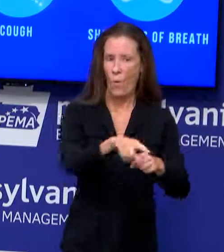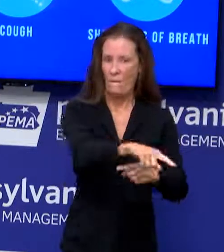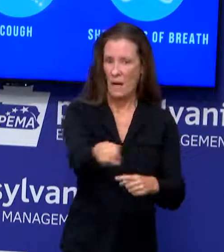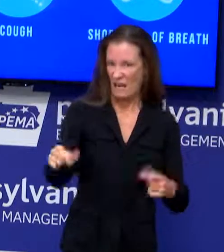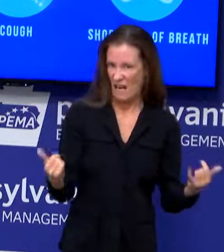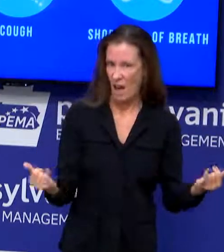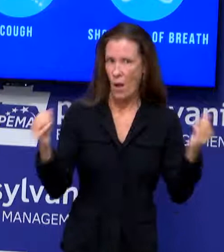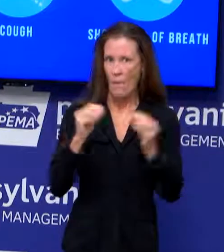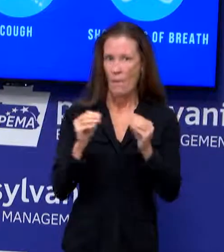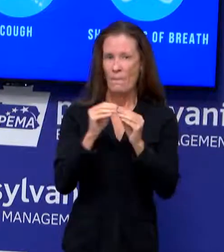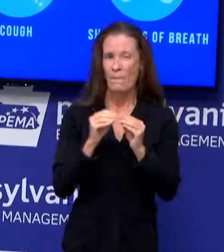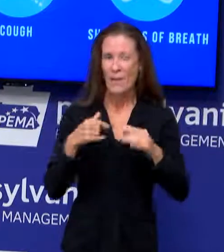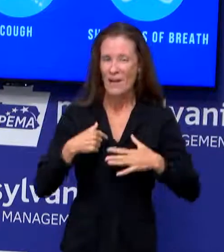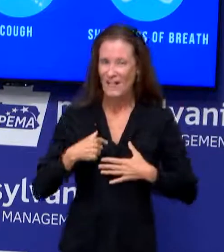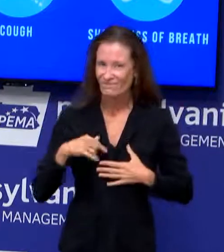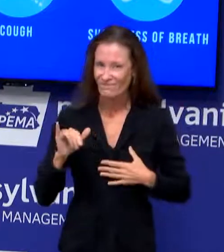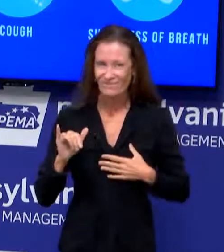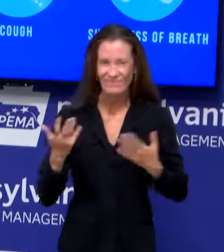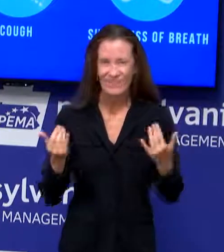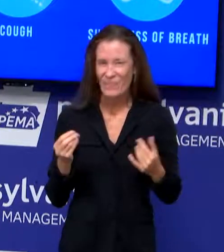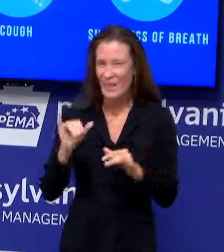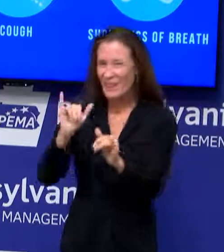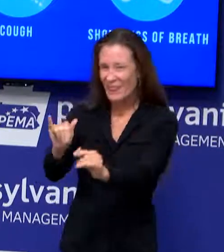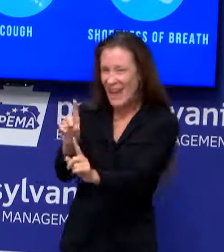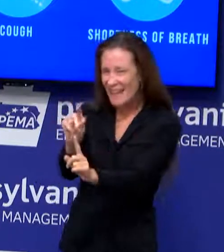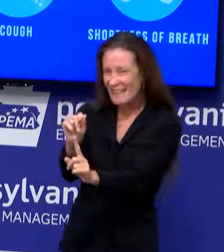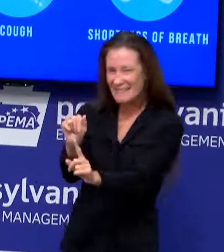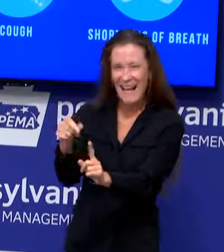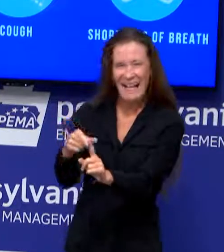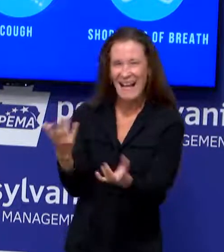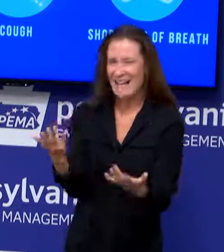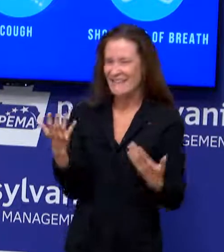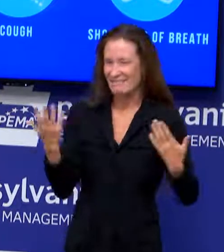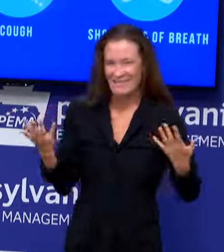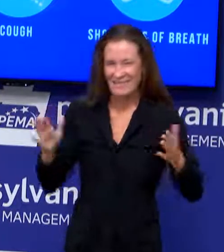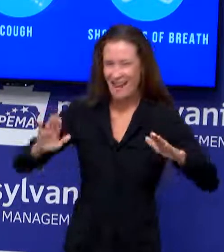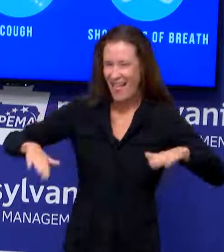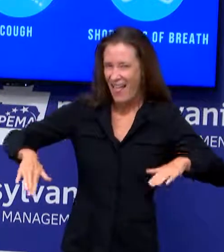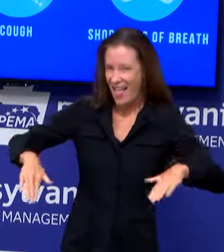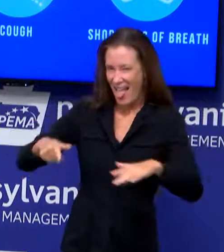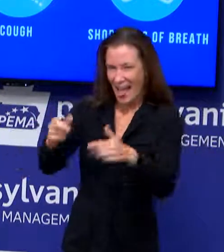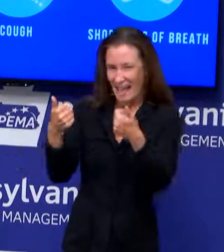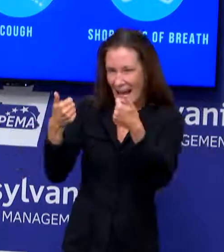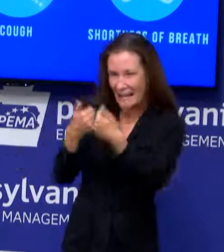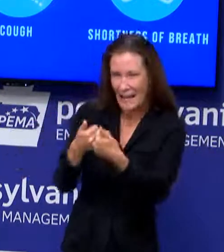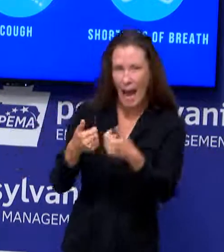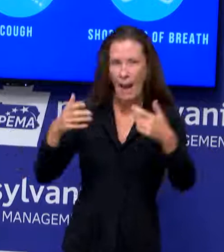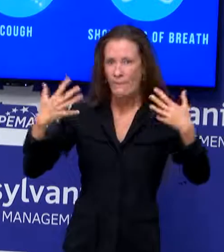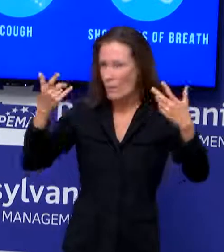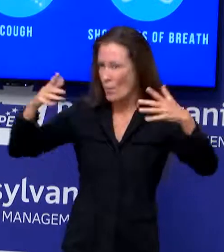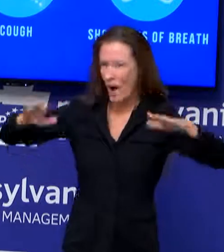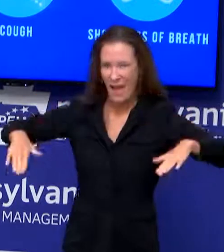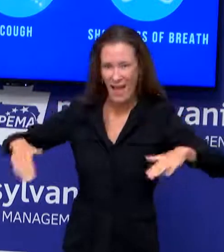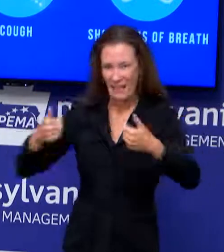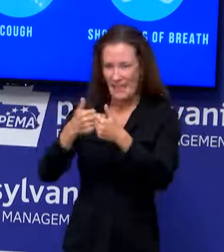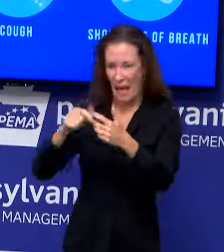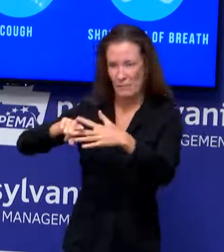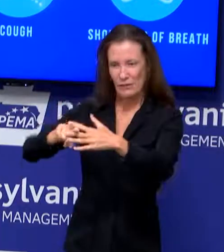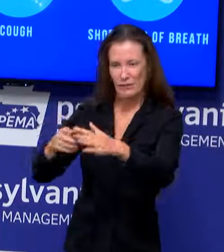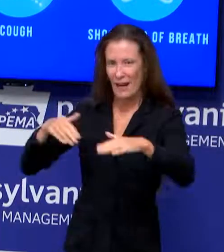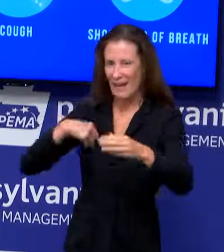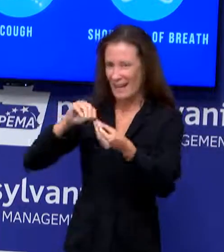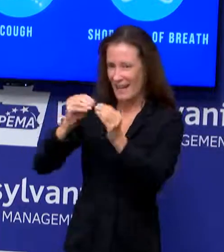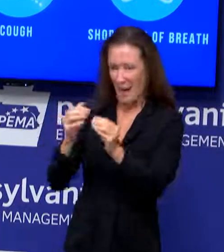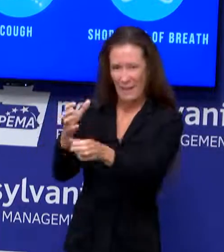through our case investigations to like a specific game or I guess a specific practice, but we have seen an increase, and we're concerned about